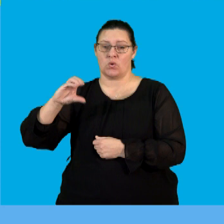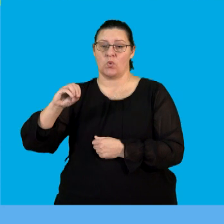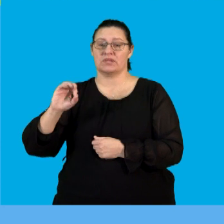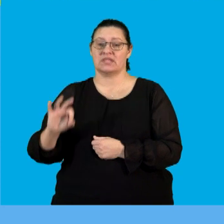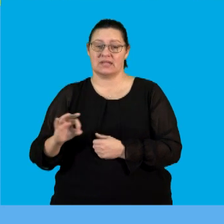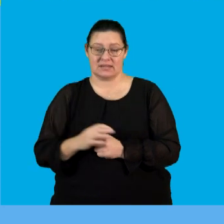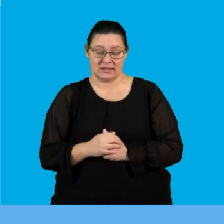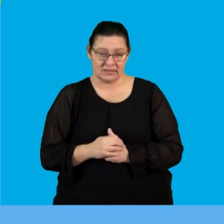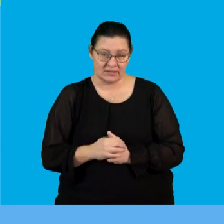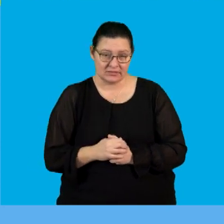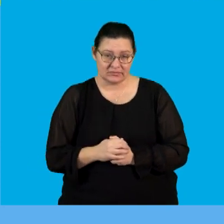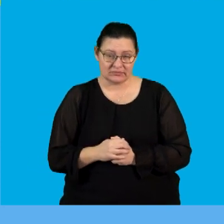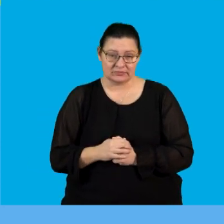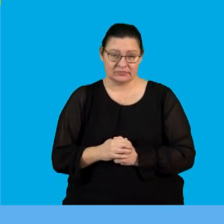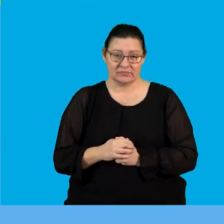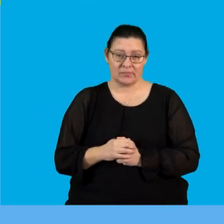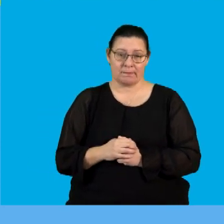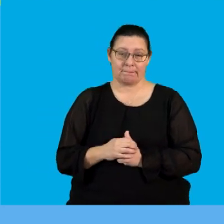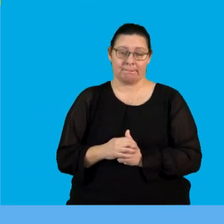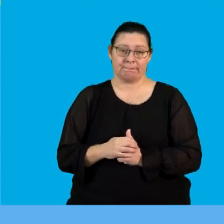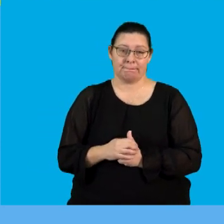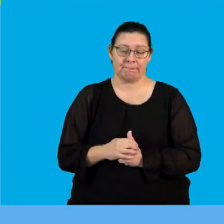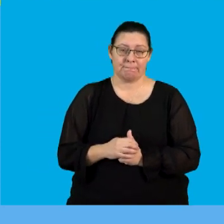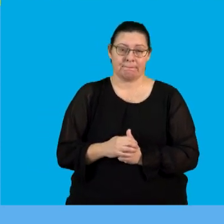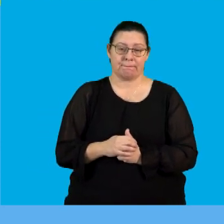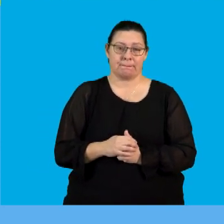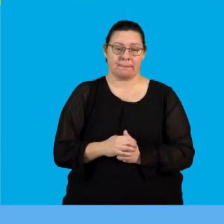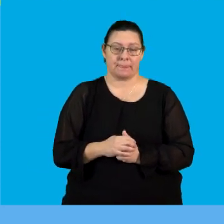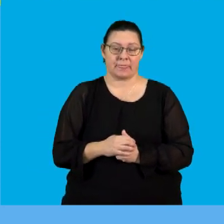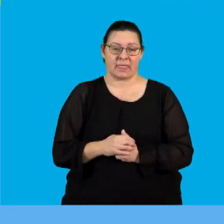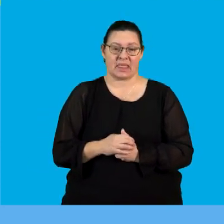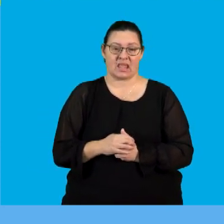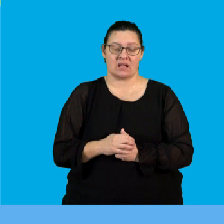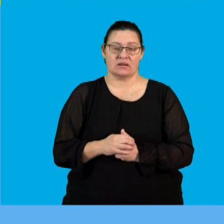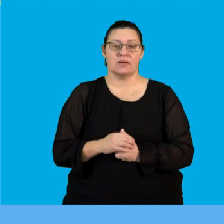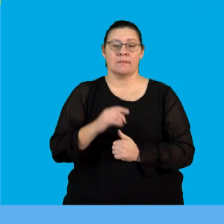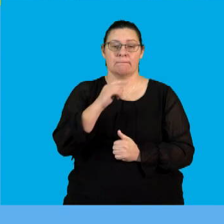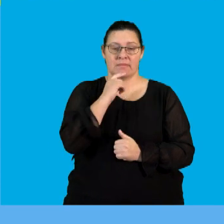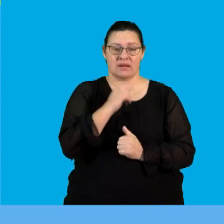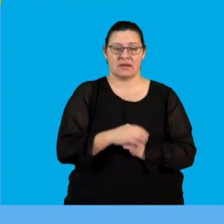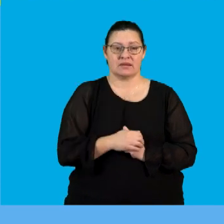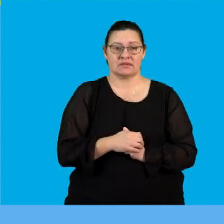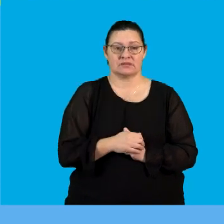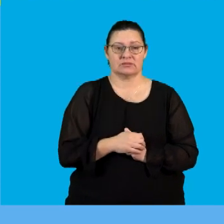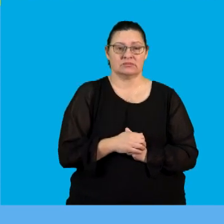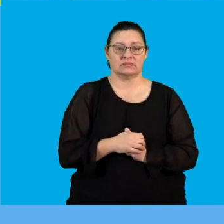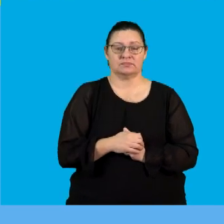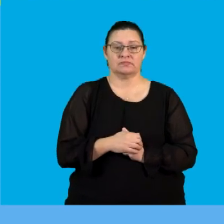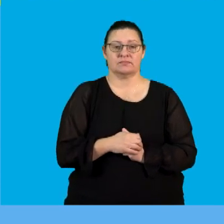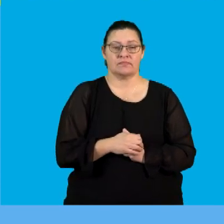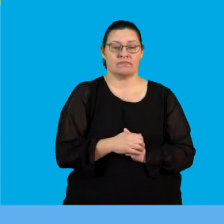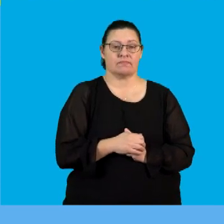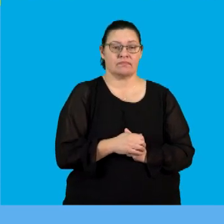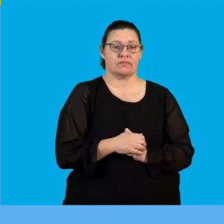sulfur, that's the non-metal. When they are reacting with the oxygen, this is going to be forming our carbon dioxide, our non-metal